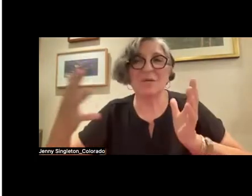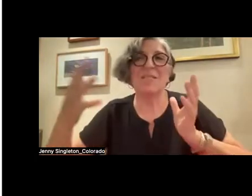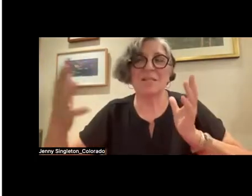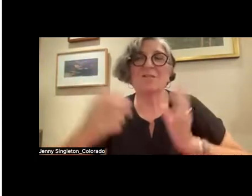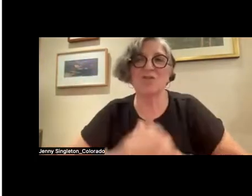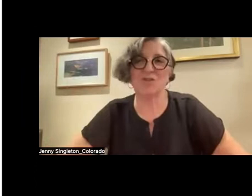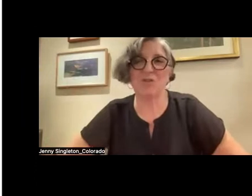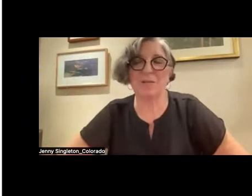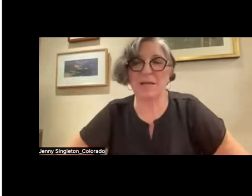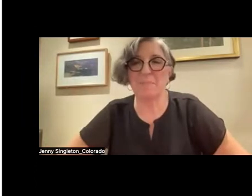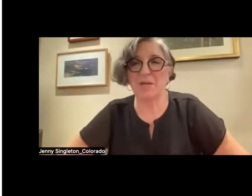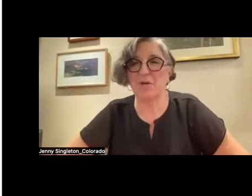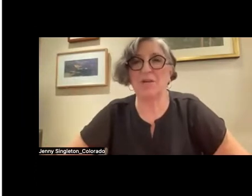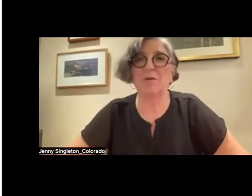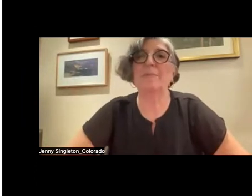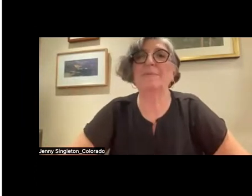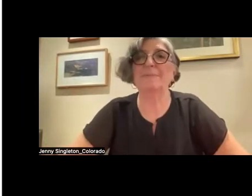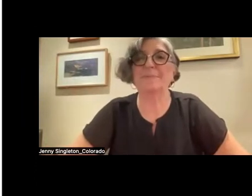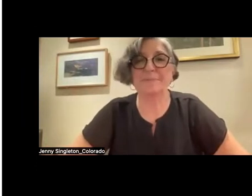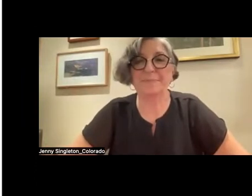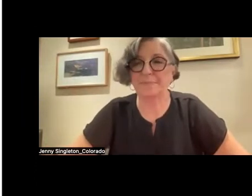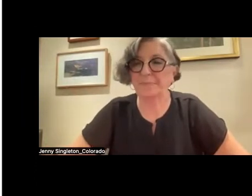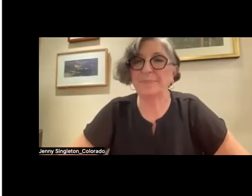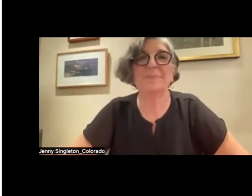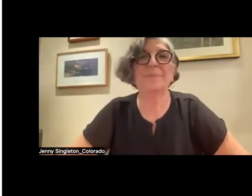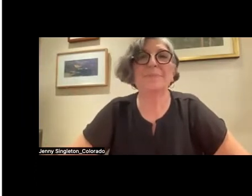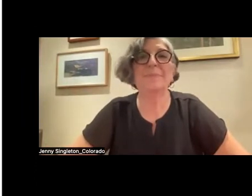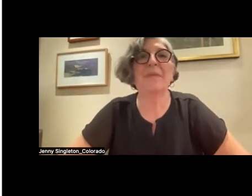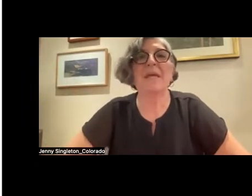this linguistic cultural minority group.